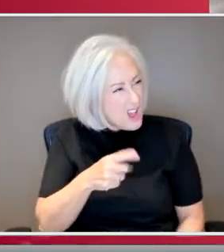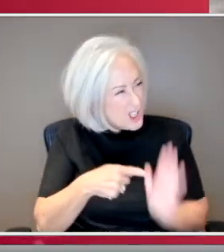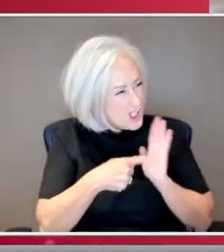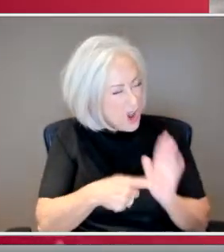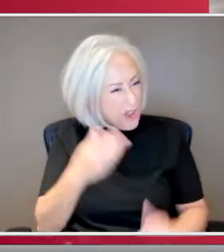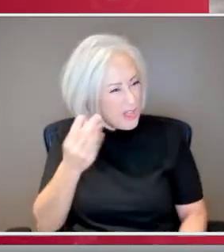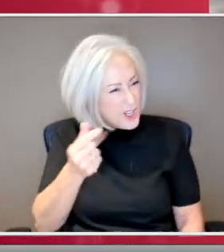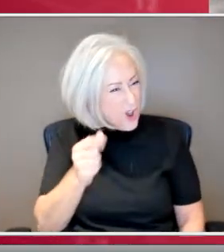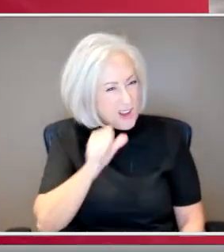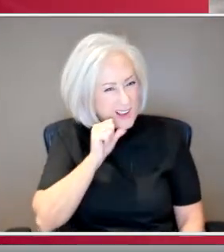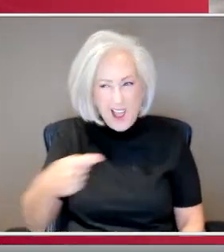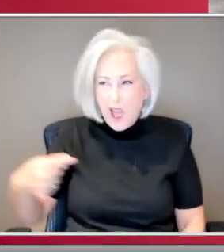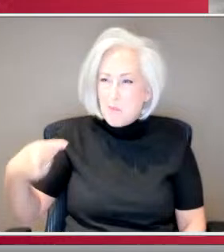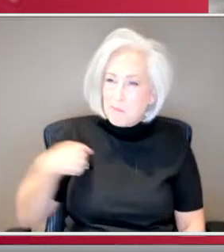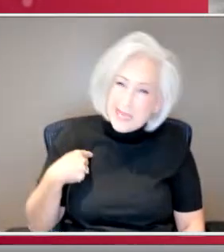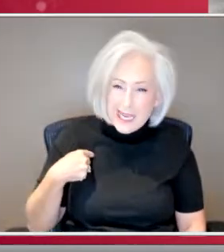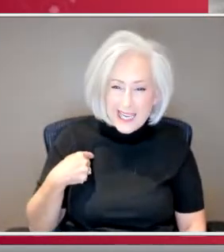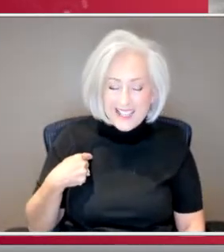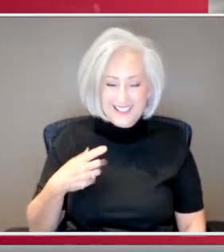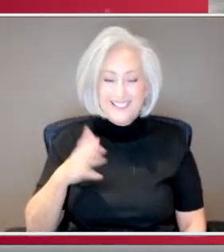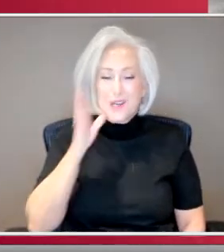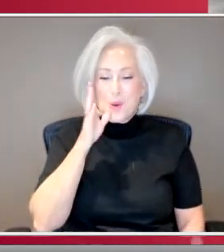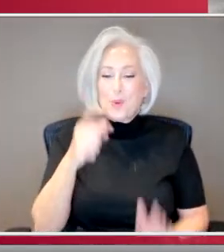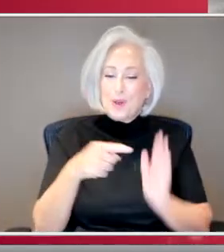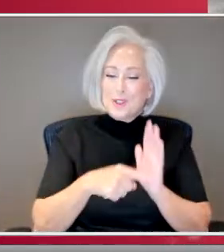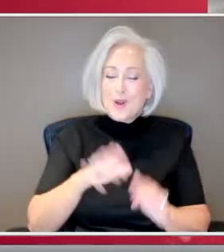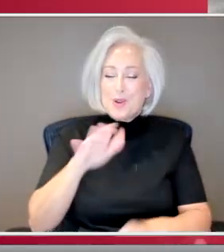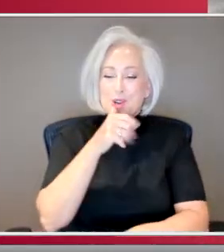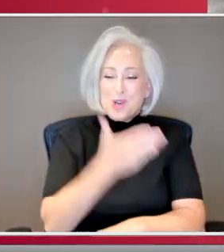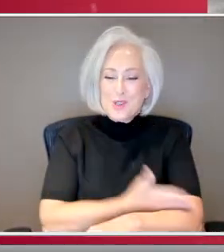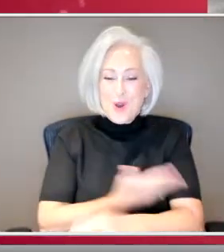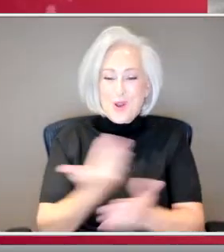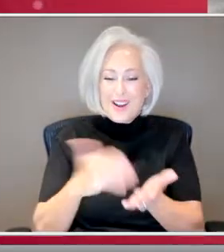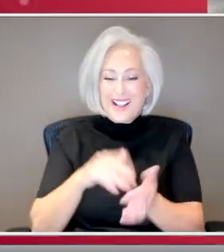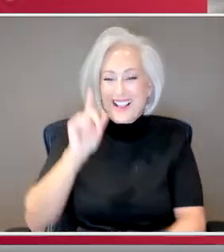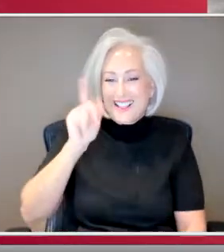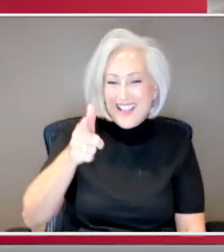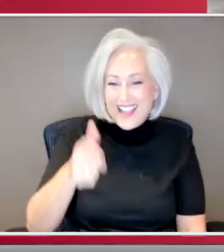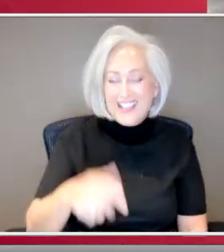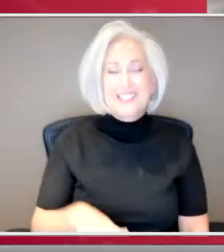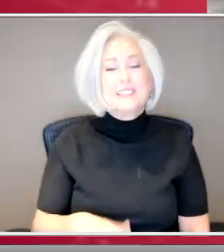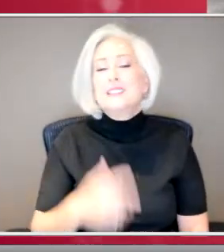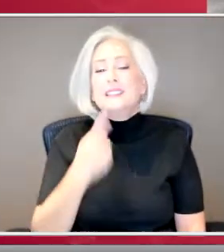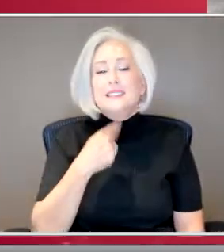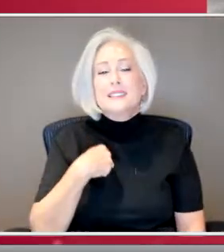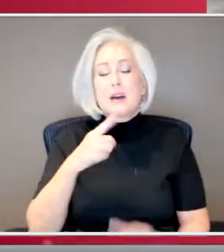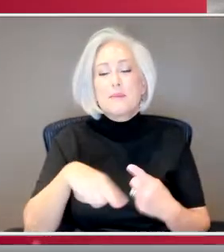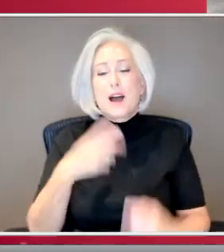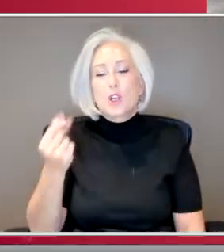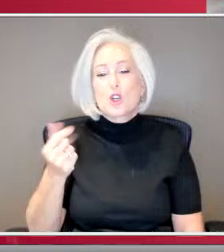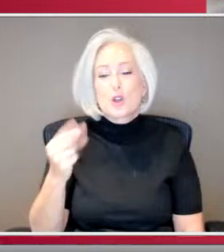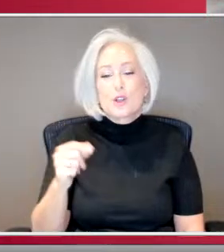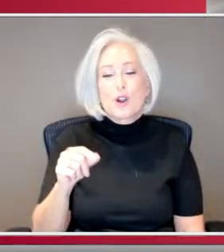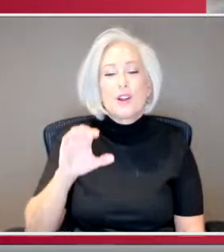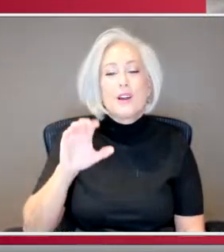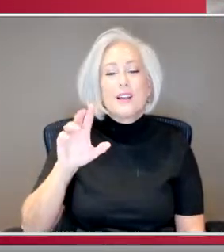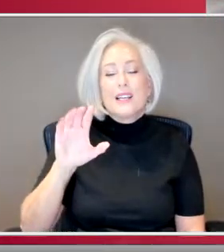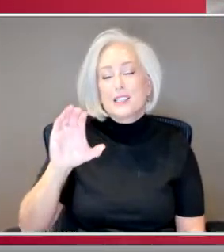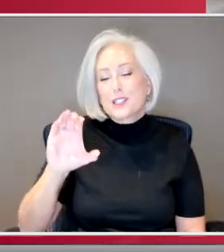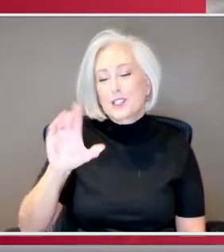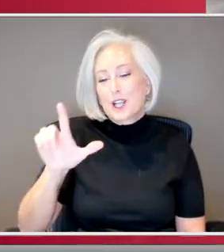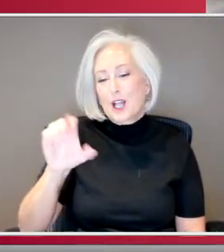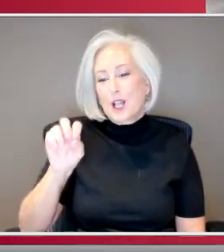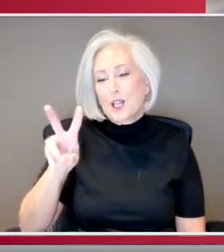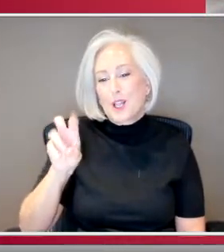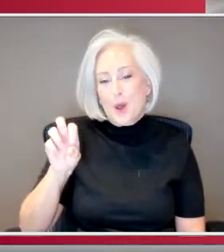have you on again, we'll show your daughter. She's lovely. Yes. Tell us about your little furry helper here. Oh my God, that's little Clover. He's